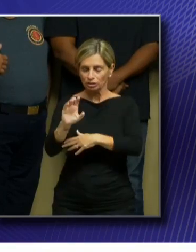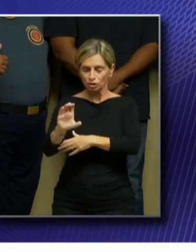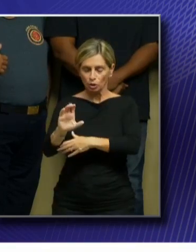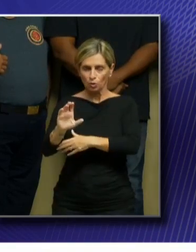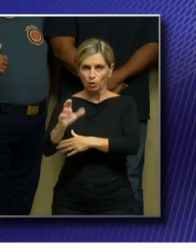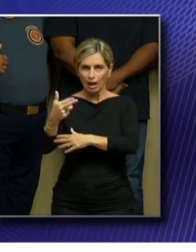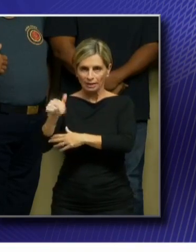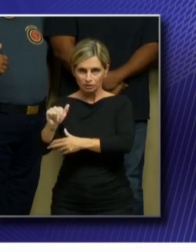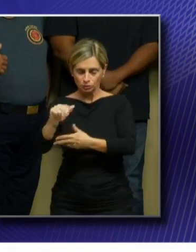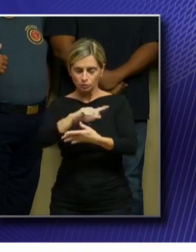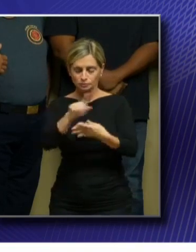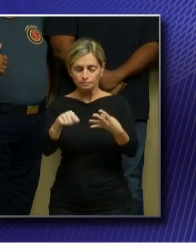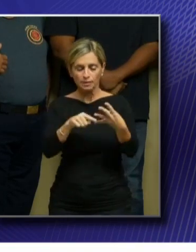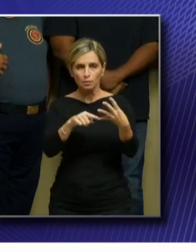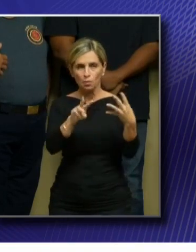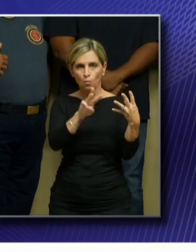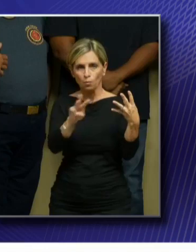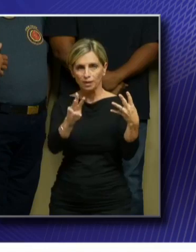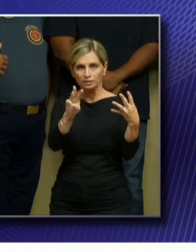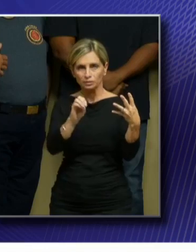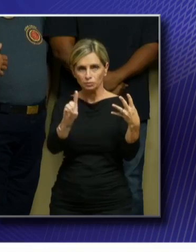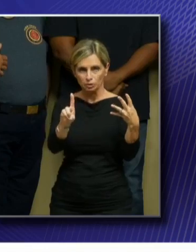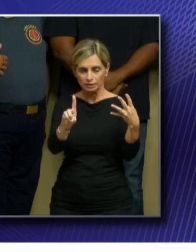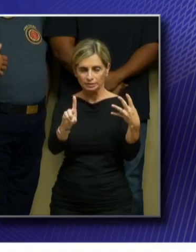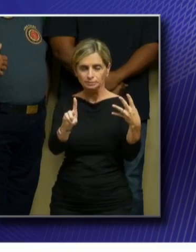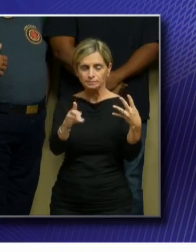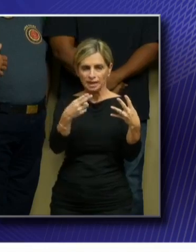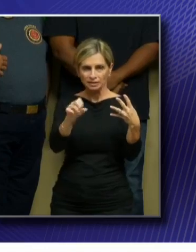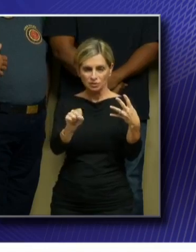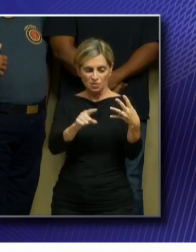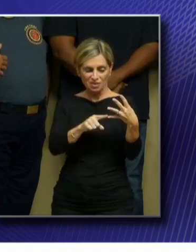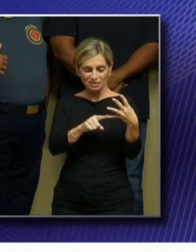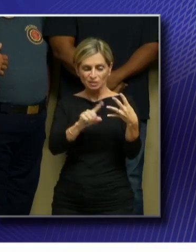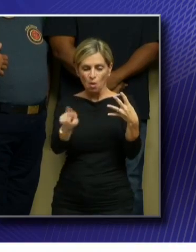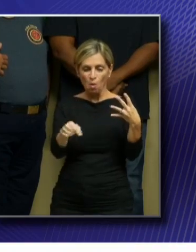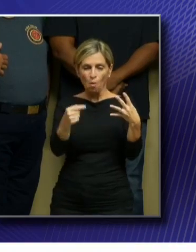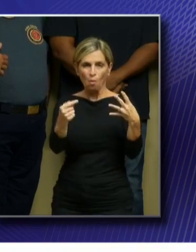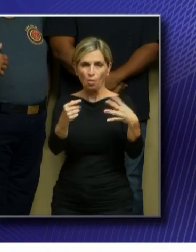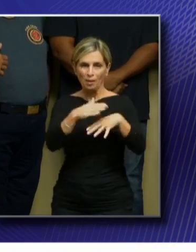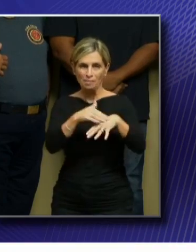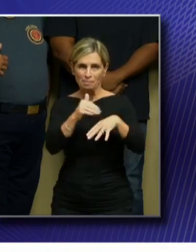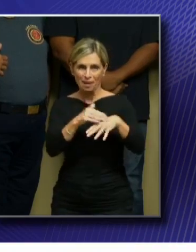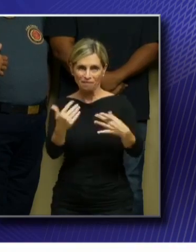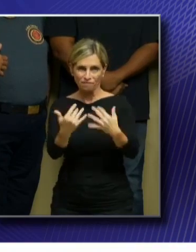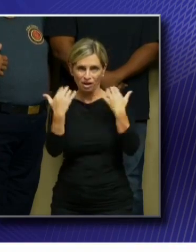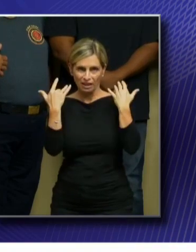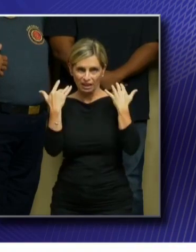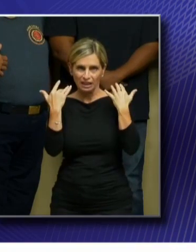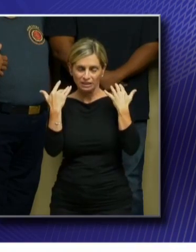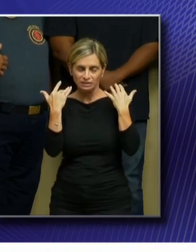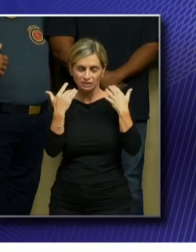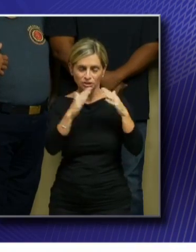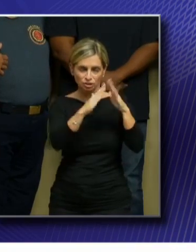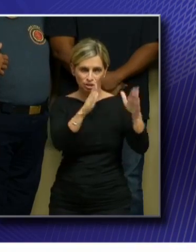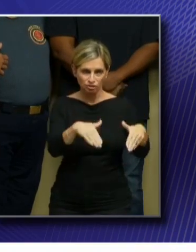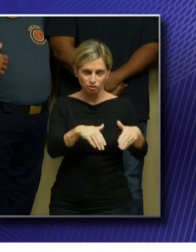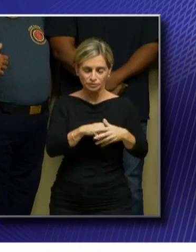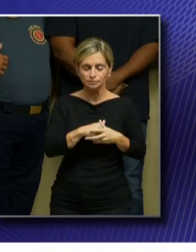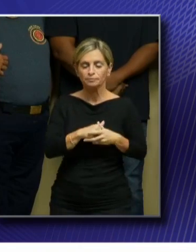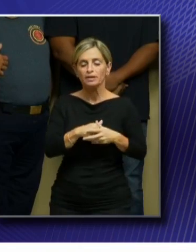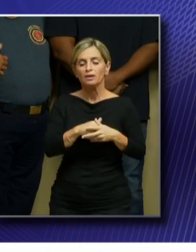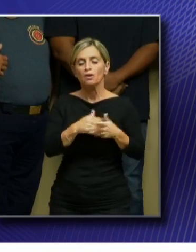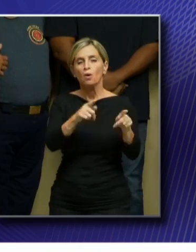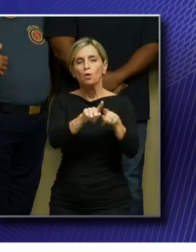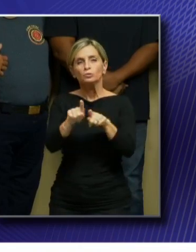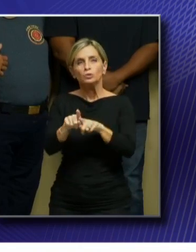and Westwood High School, which is the county's only pet-friendly shelter. Additionally, as announced yesterday, the special needs shelter